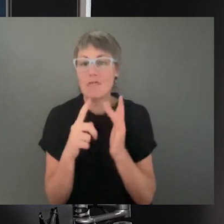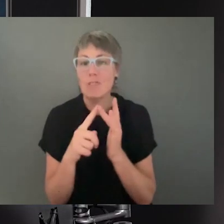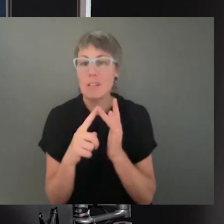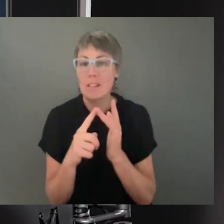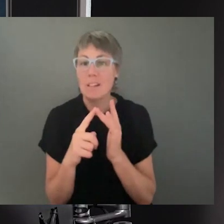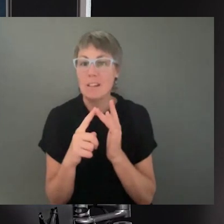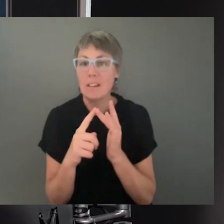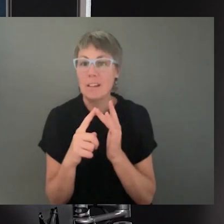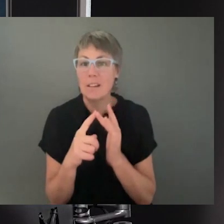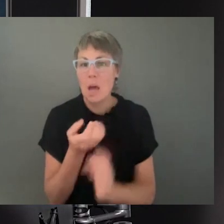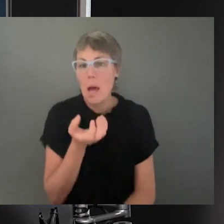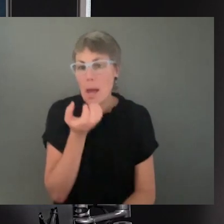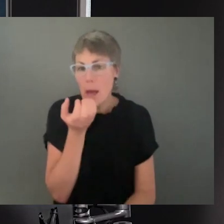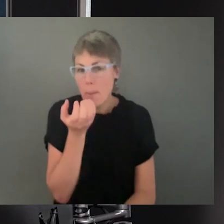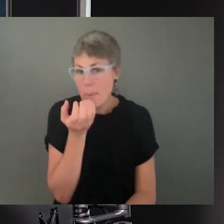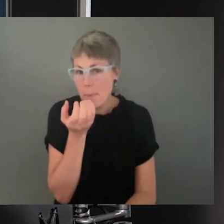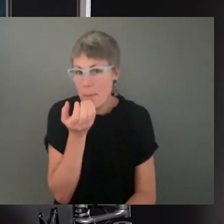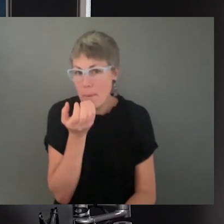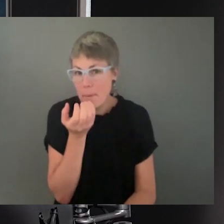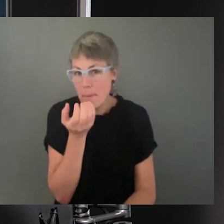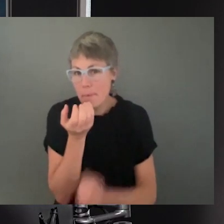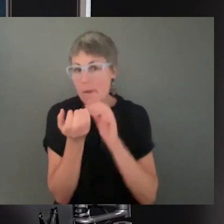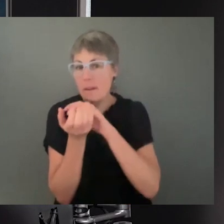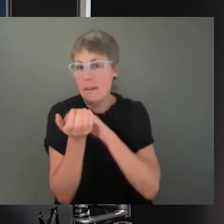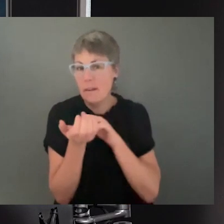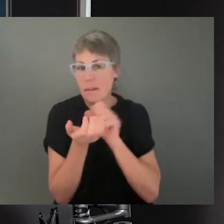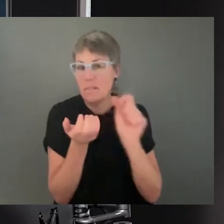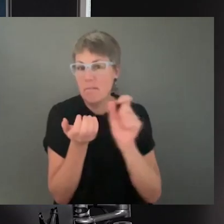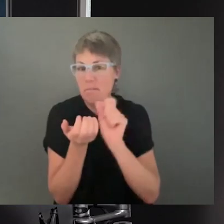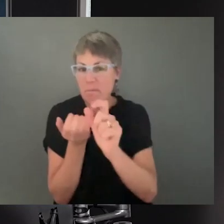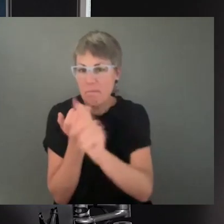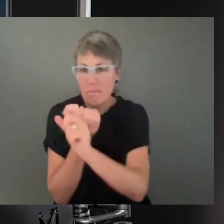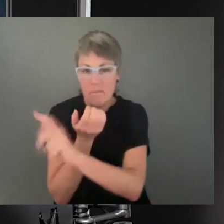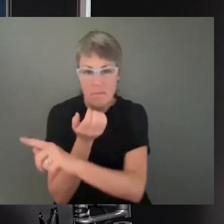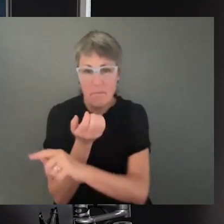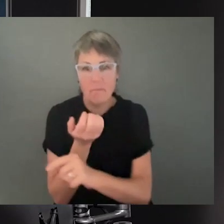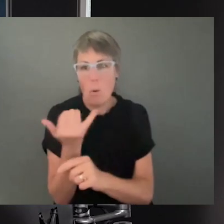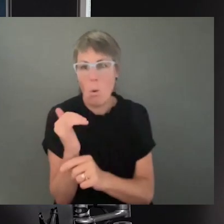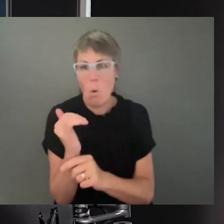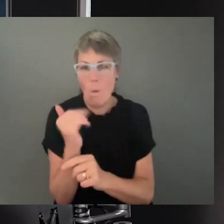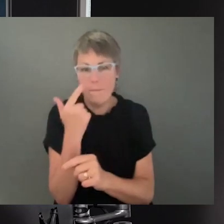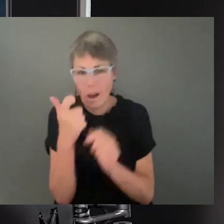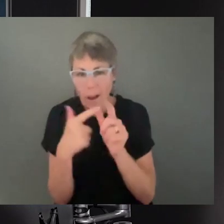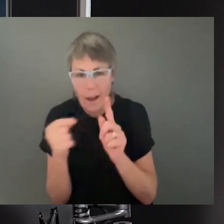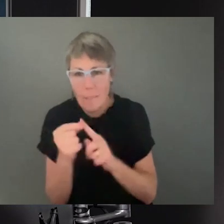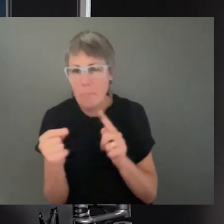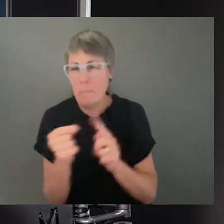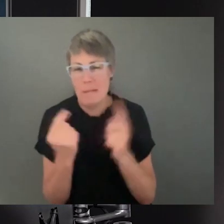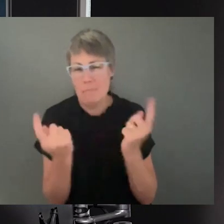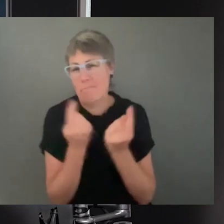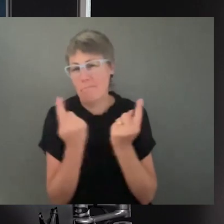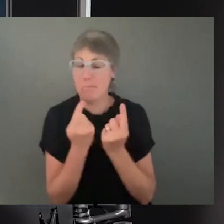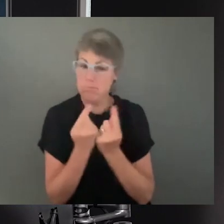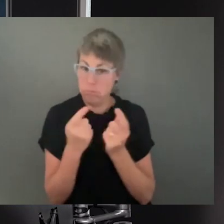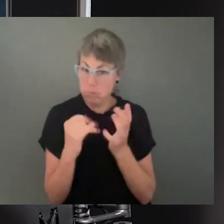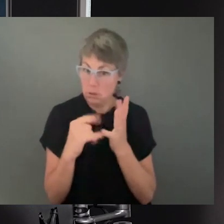helps to be able to send text messages to people, play podcasts, and to help perform a variety of